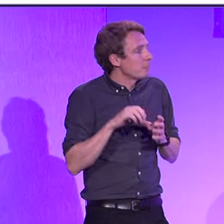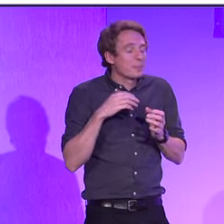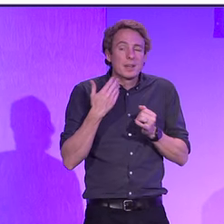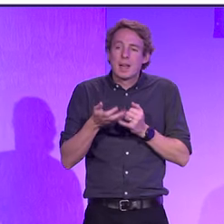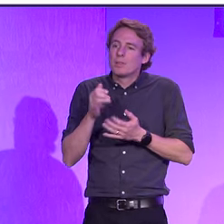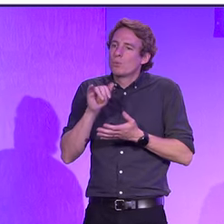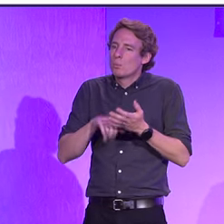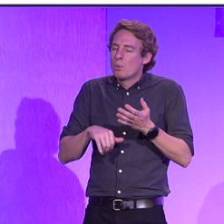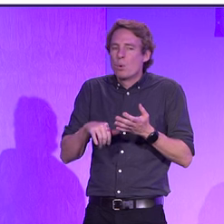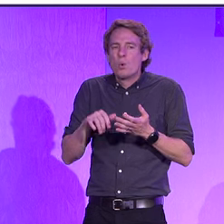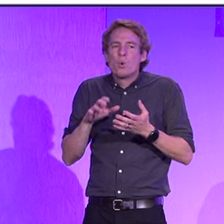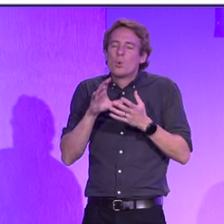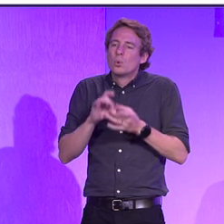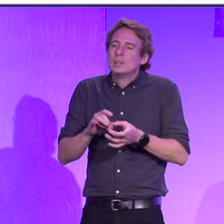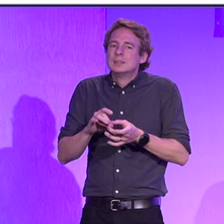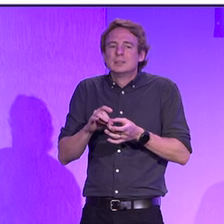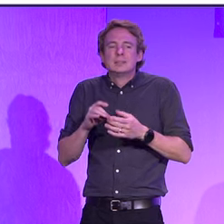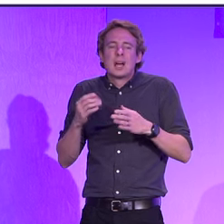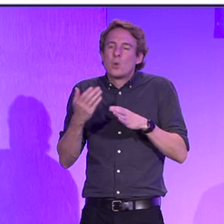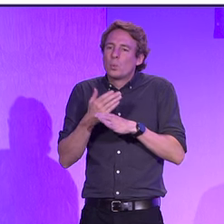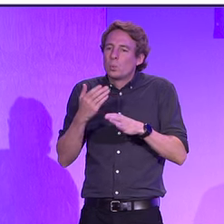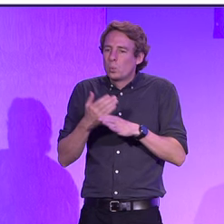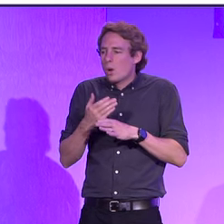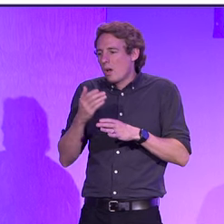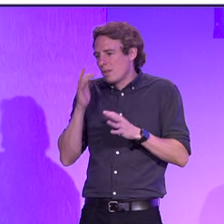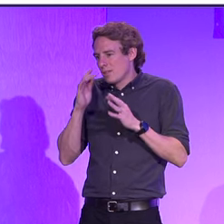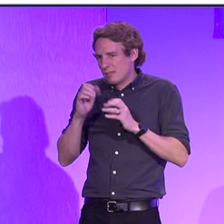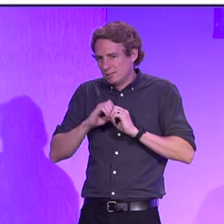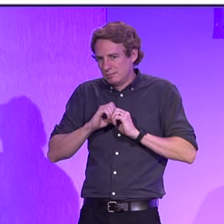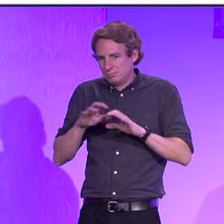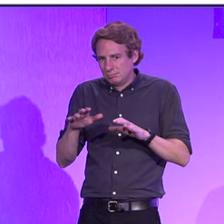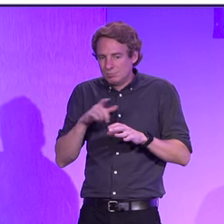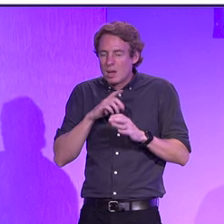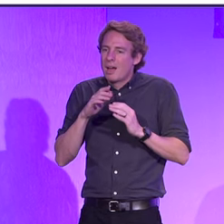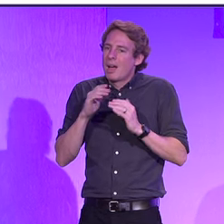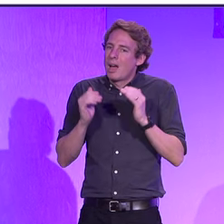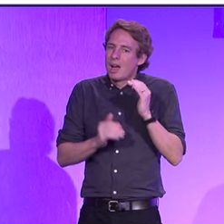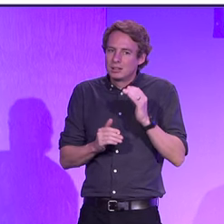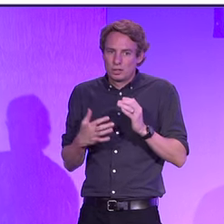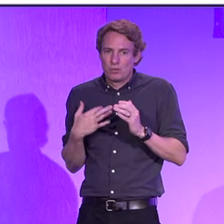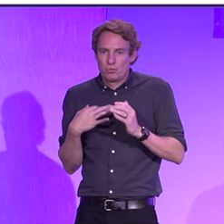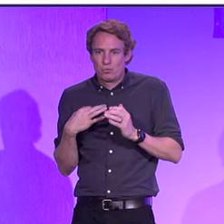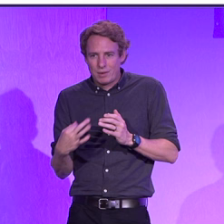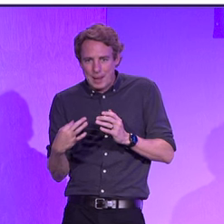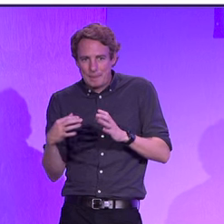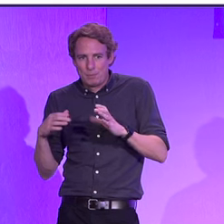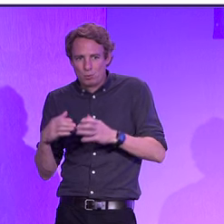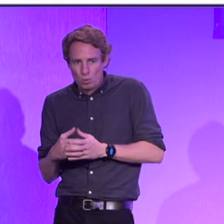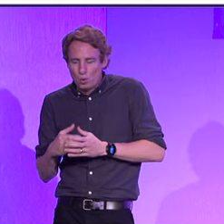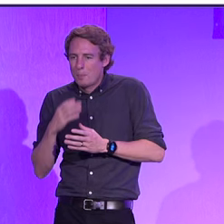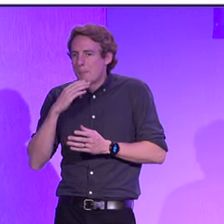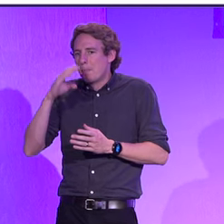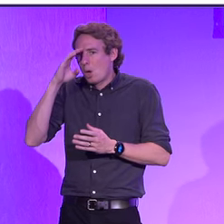end of the report is about distributing work fairly, because underrepresented groups, they have higher rates of burnout, because a